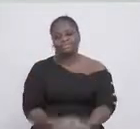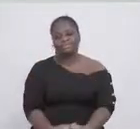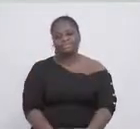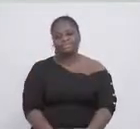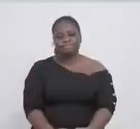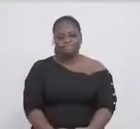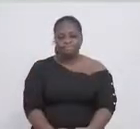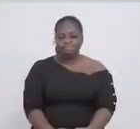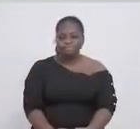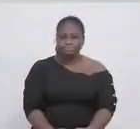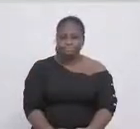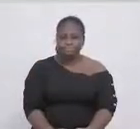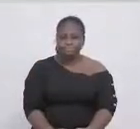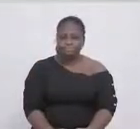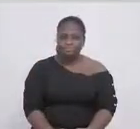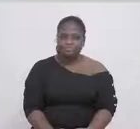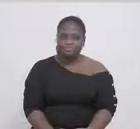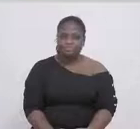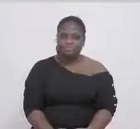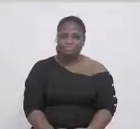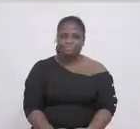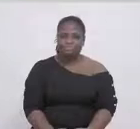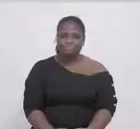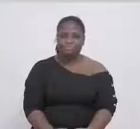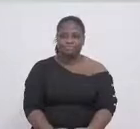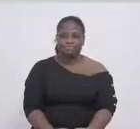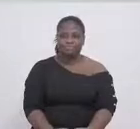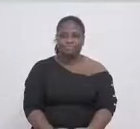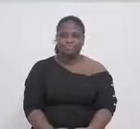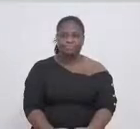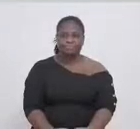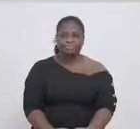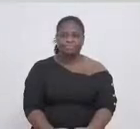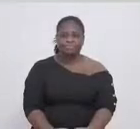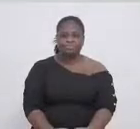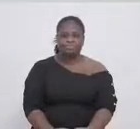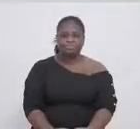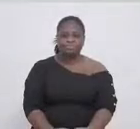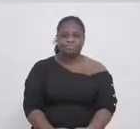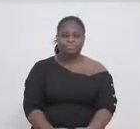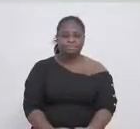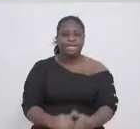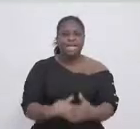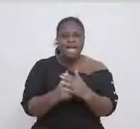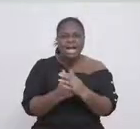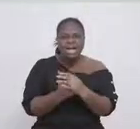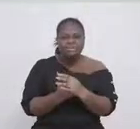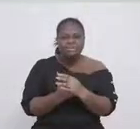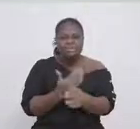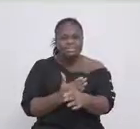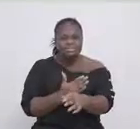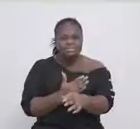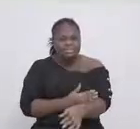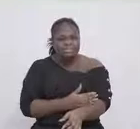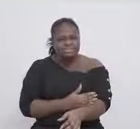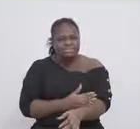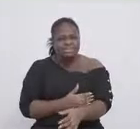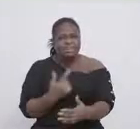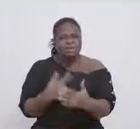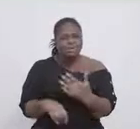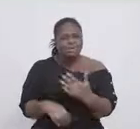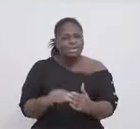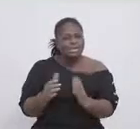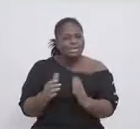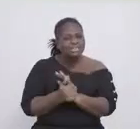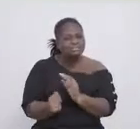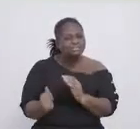want to now hear from a young coder who shared with us how they've been able to develop their skill at their age and what their experience has